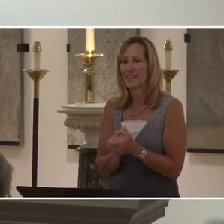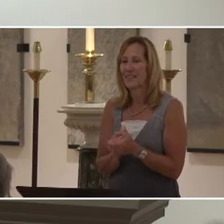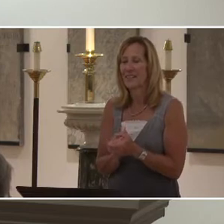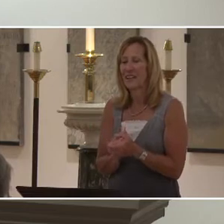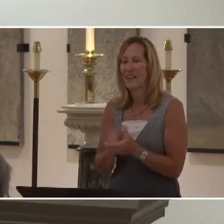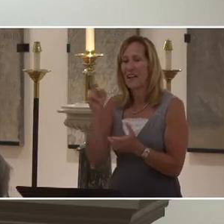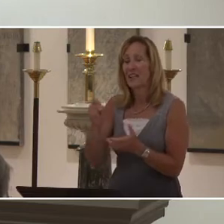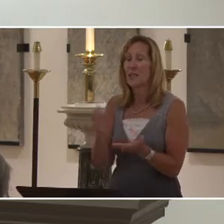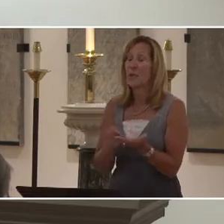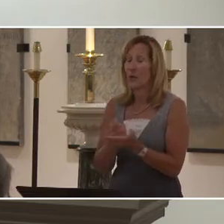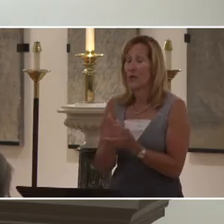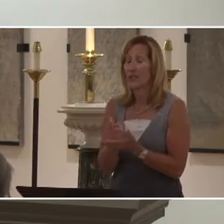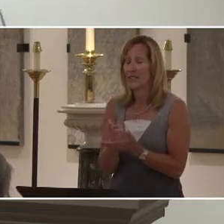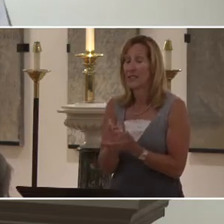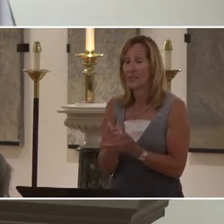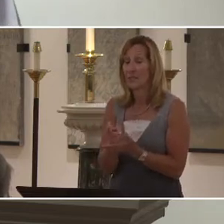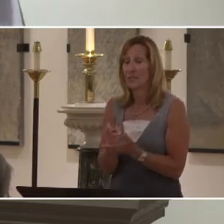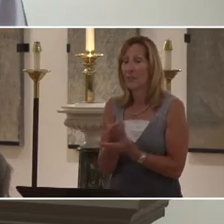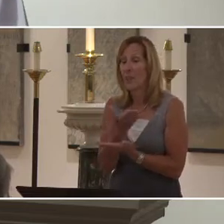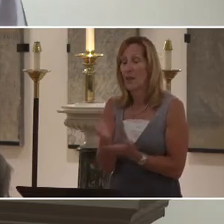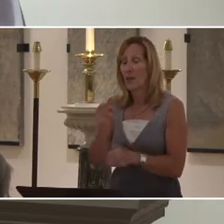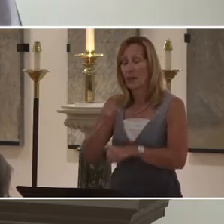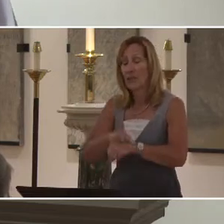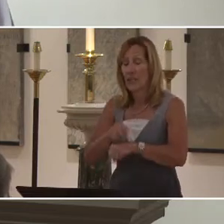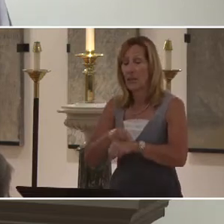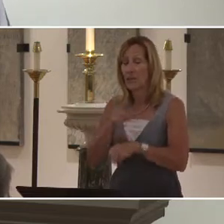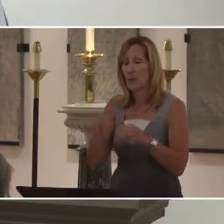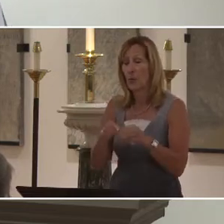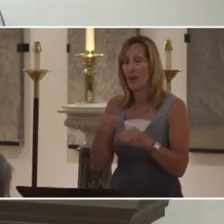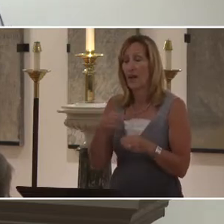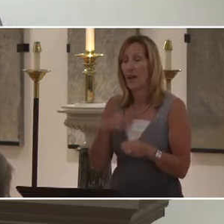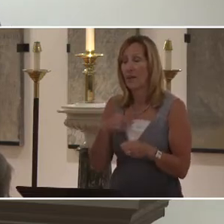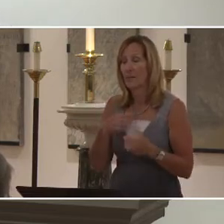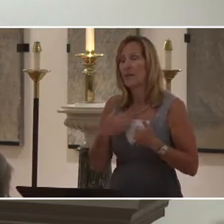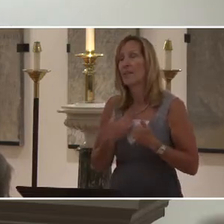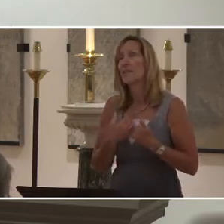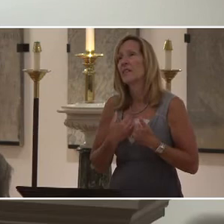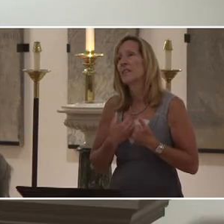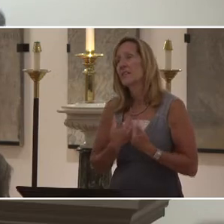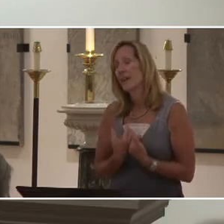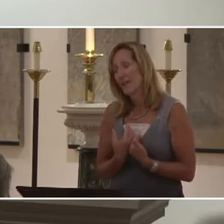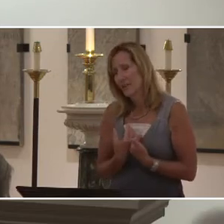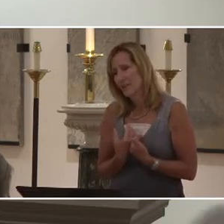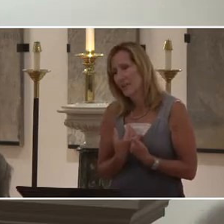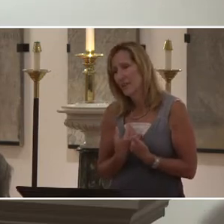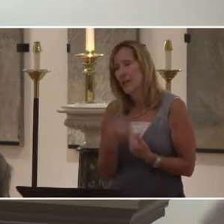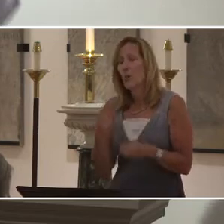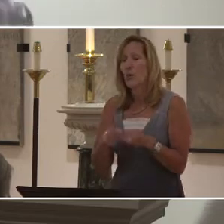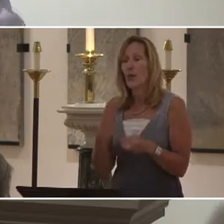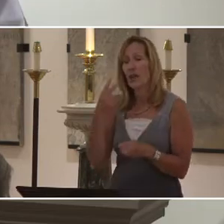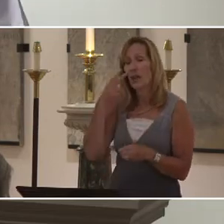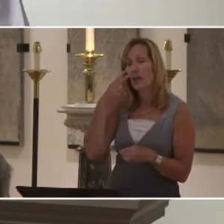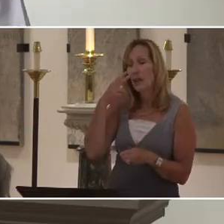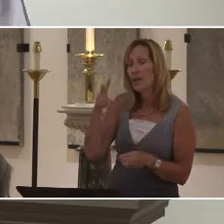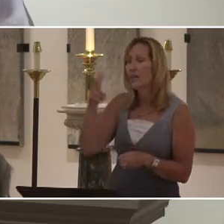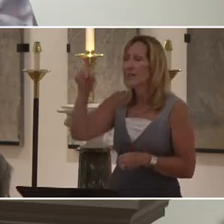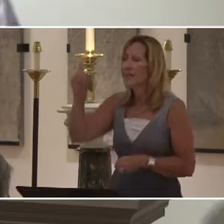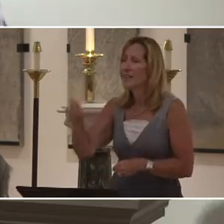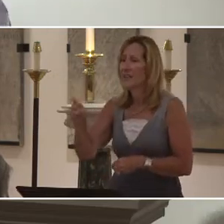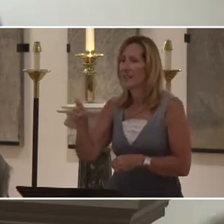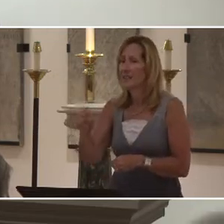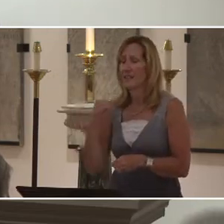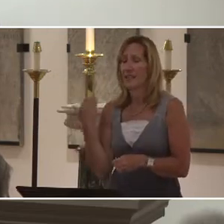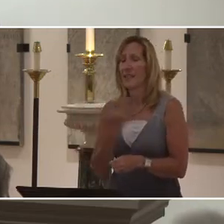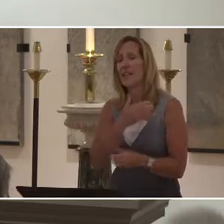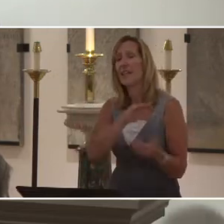I must be honest, there are times when I am tired, when I look at the needs in